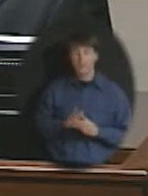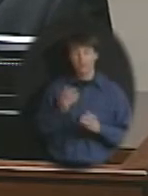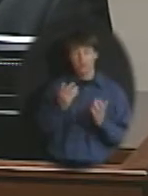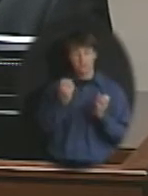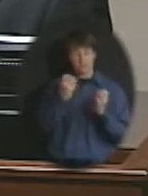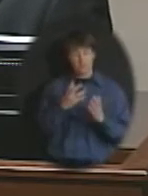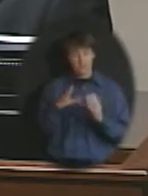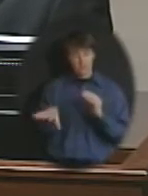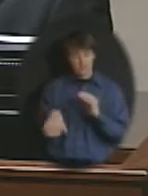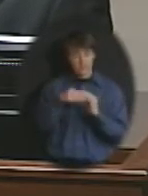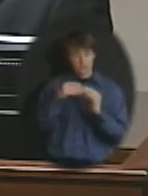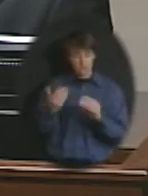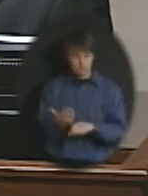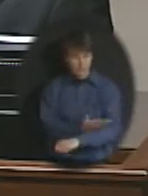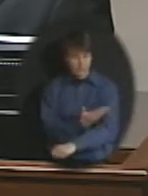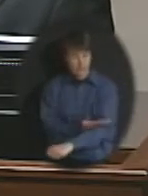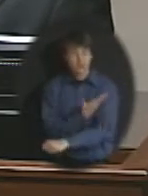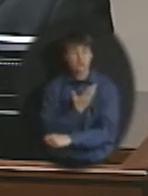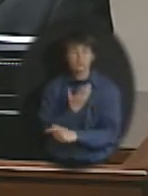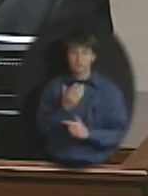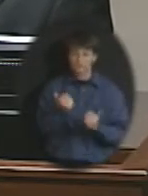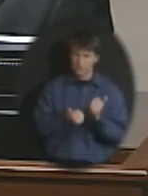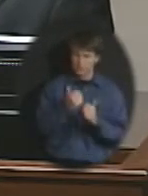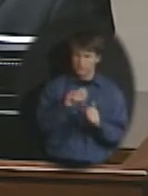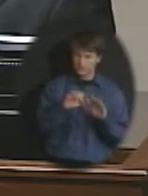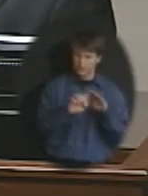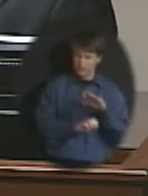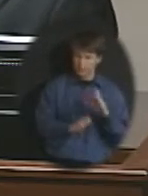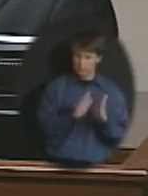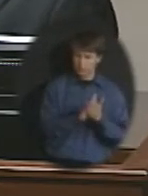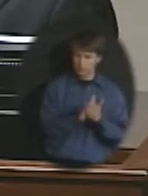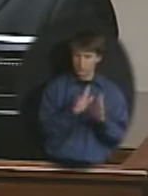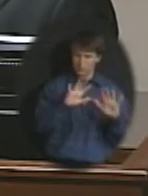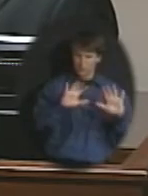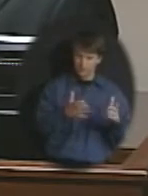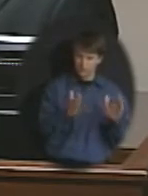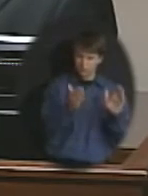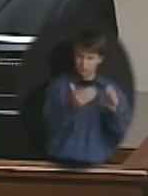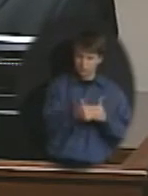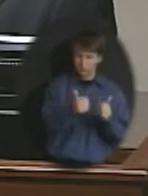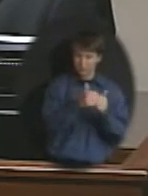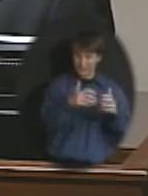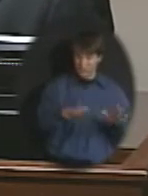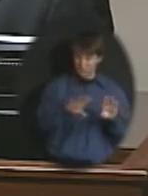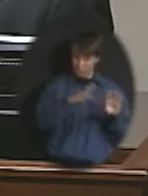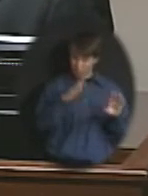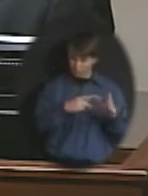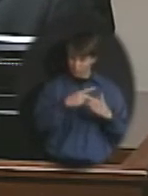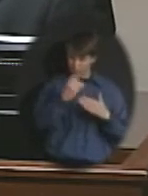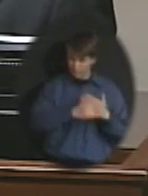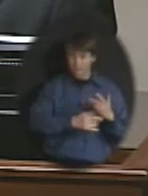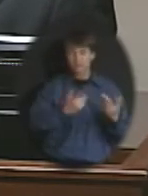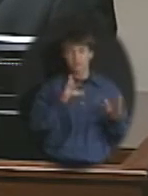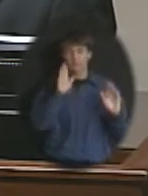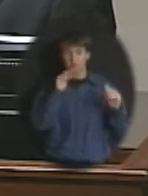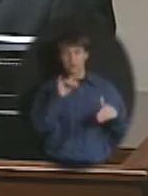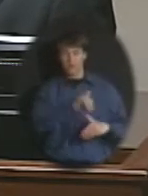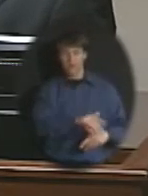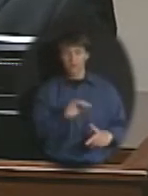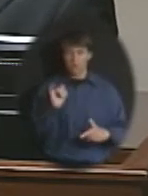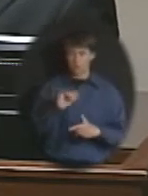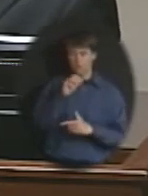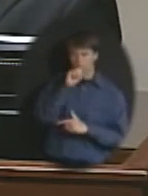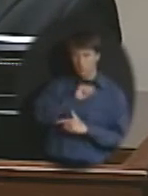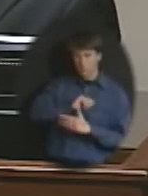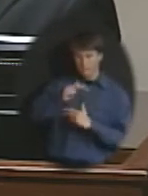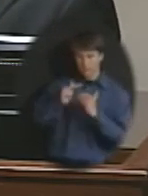and renovations, mainly in the elementary realm around classroom without door projects. And we've also worked on aging